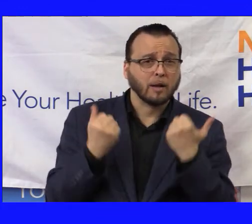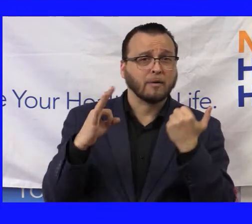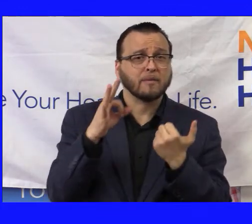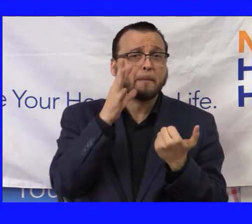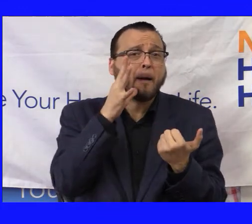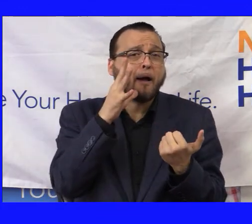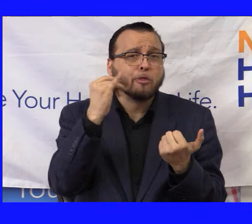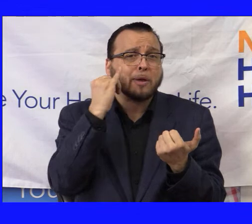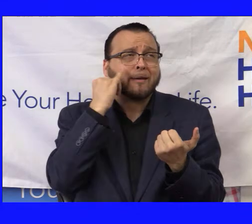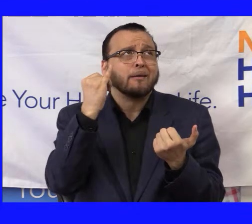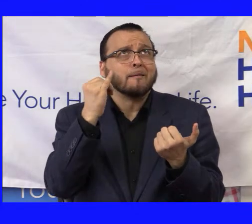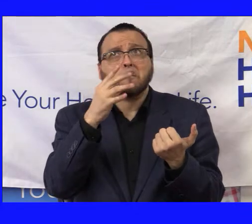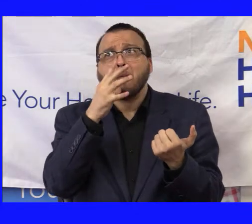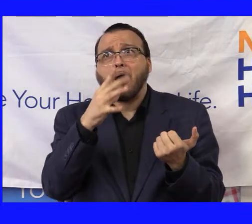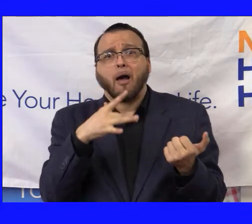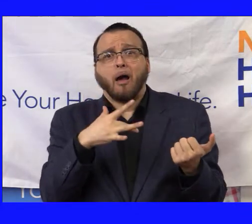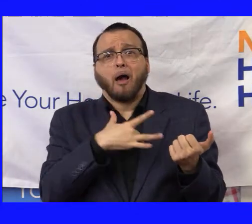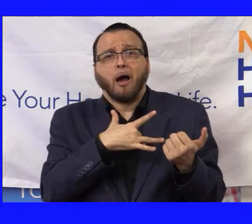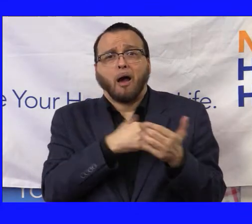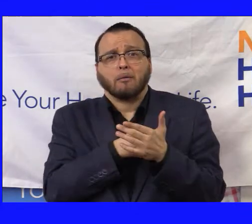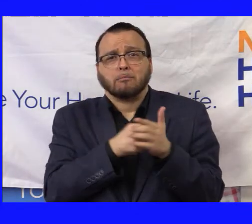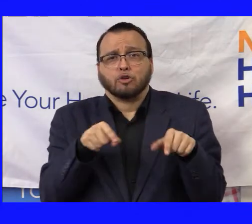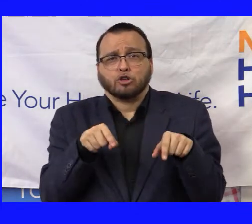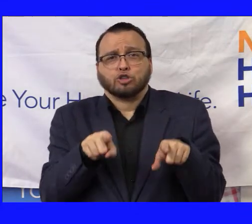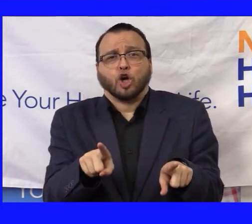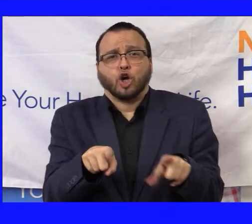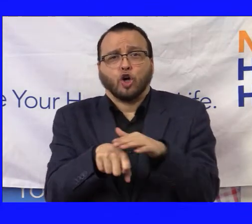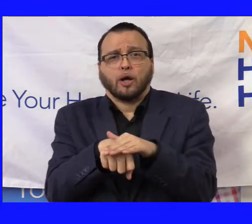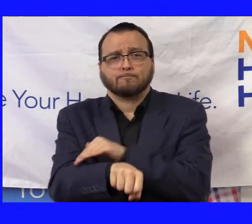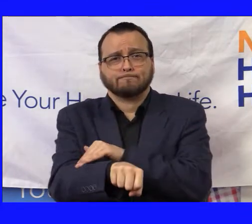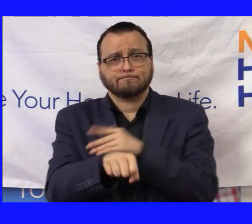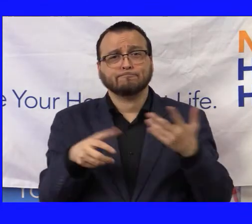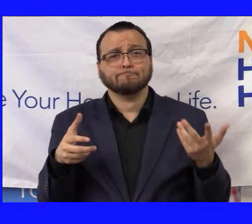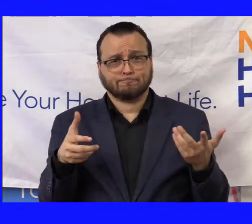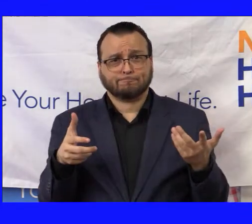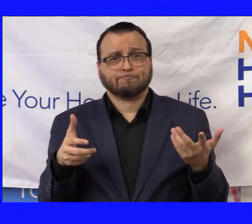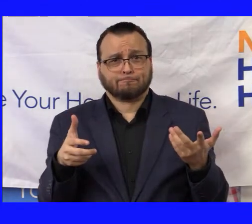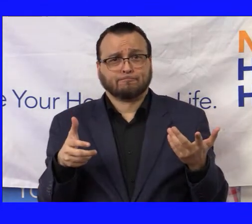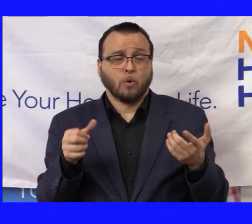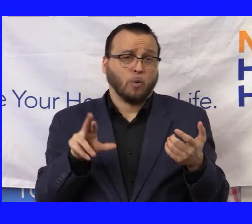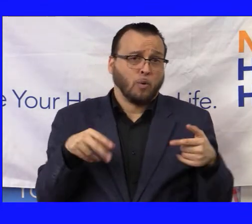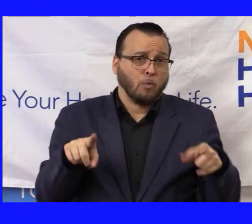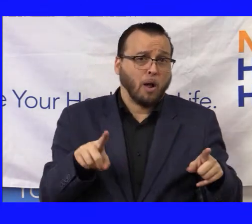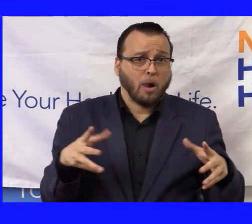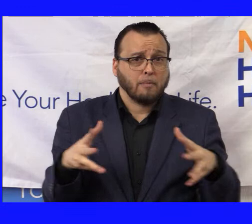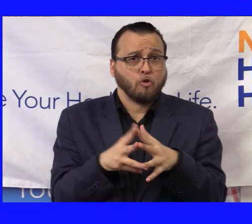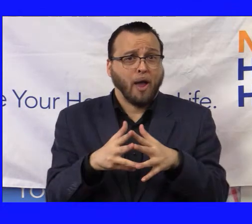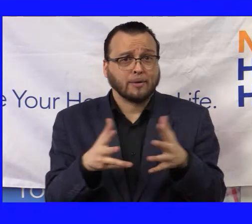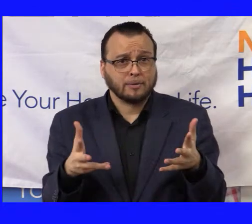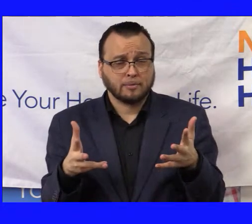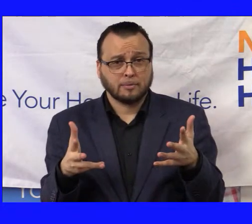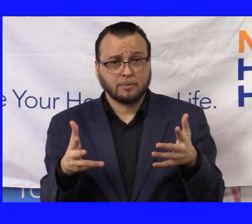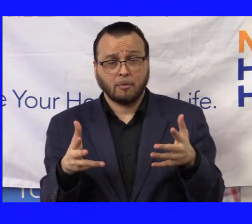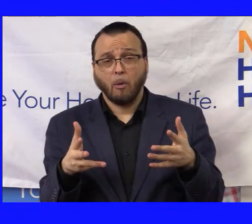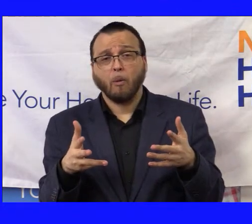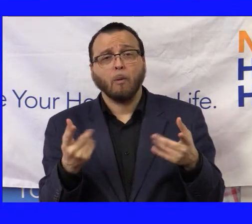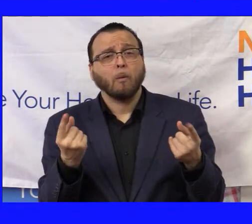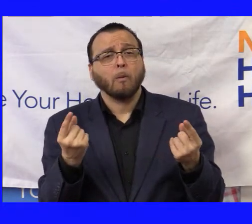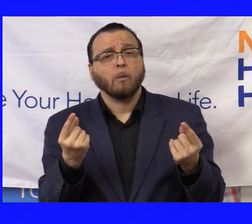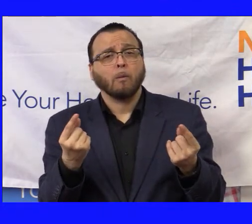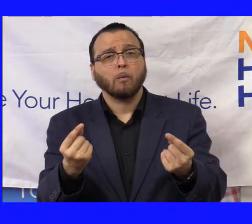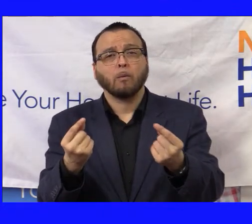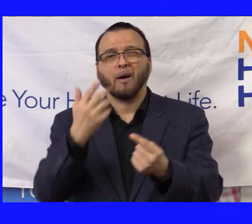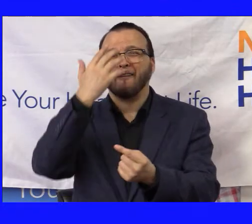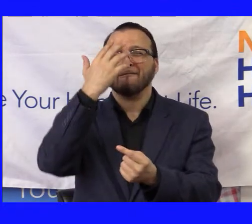has a cardiac arrest during labor while she's pregnant, we'll say. Unfortunately, that cadence